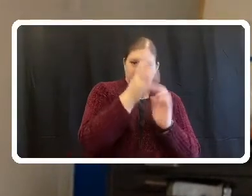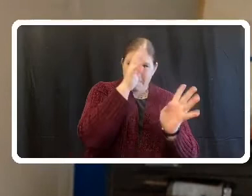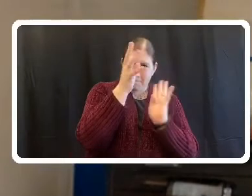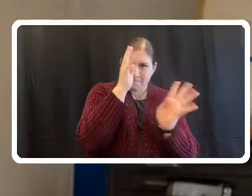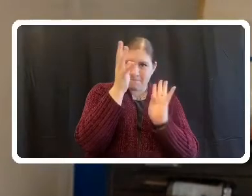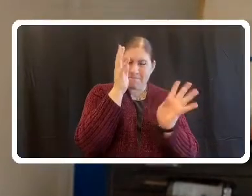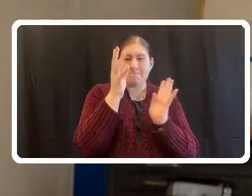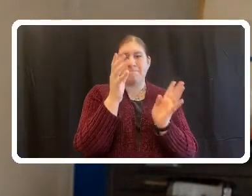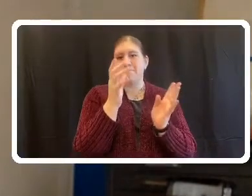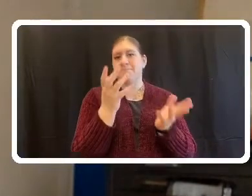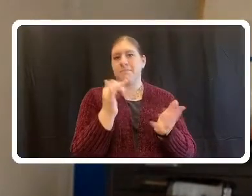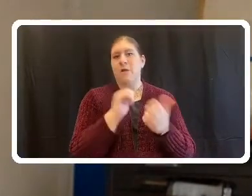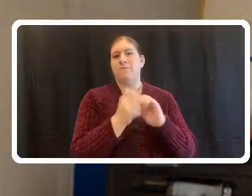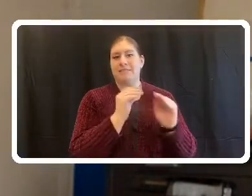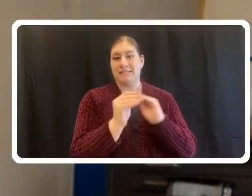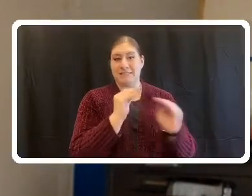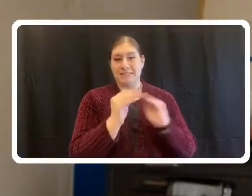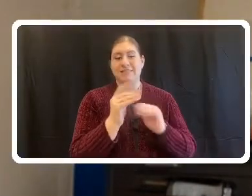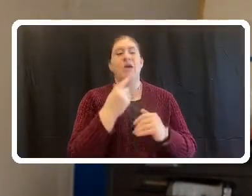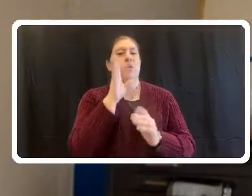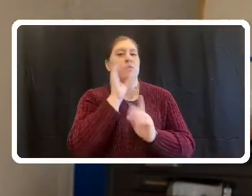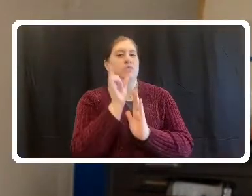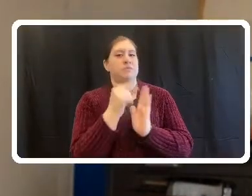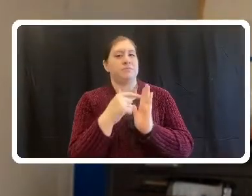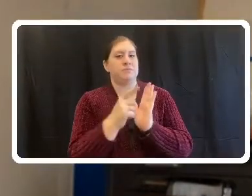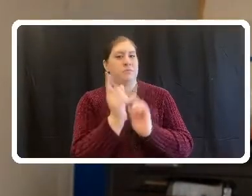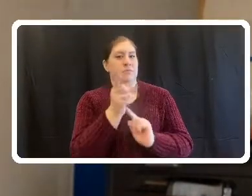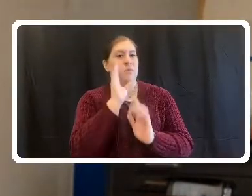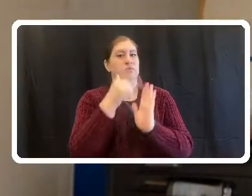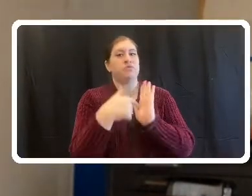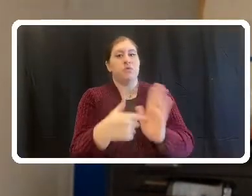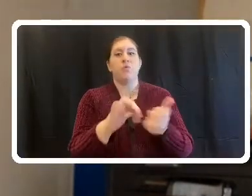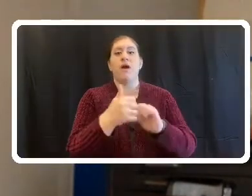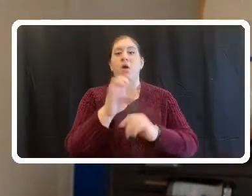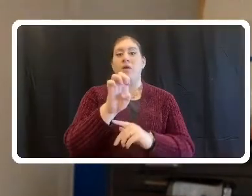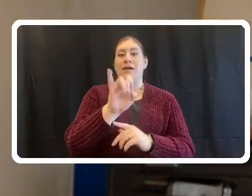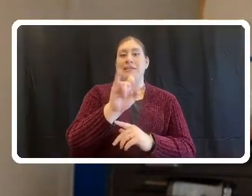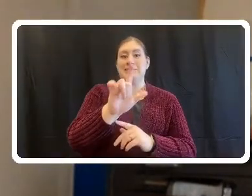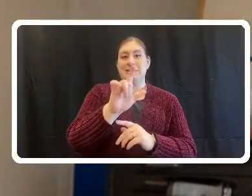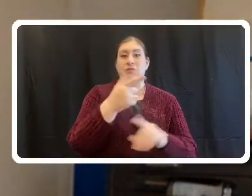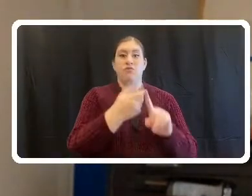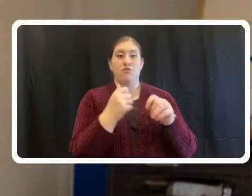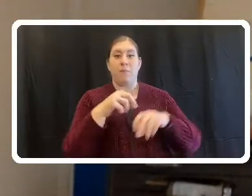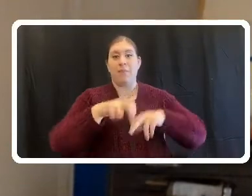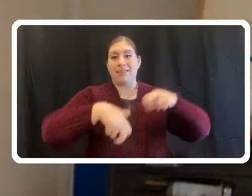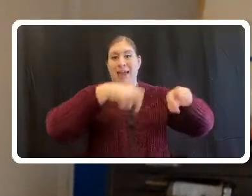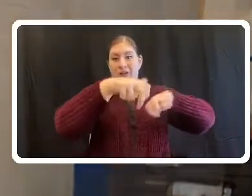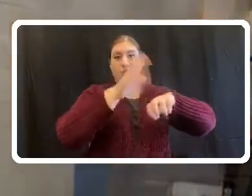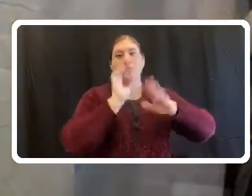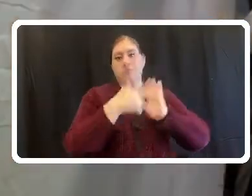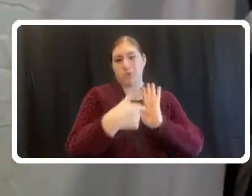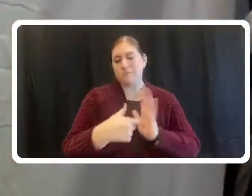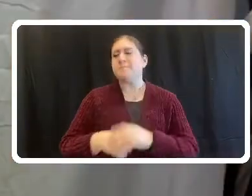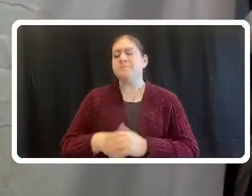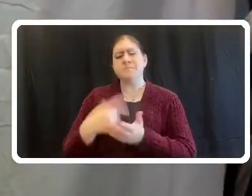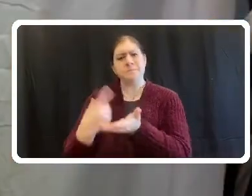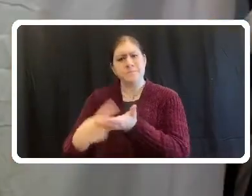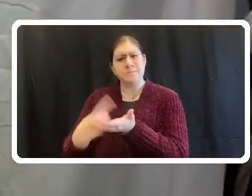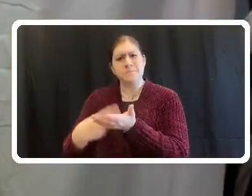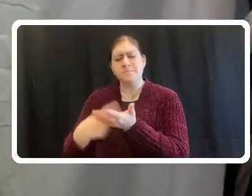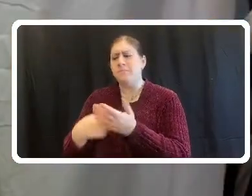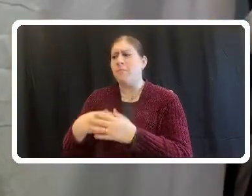have to make do. And in a minute, I'll show you how to make an easel out of a step ladder. Well, and so let's talk about